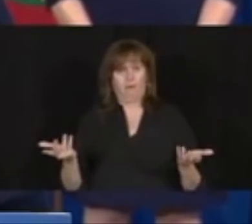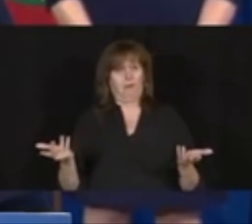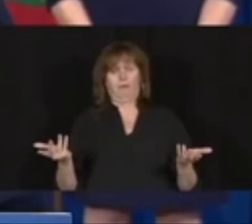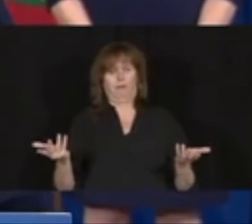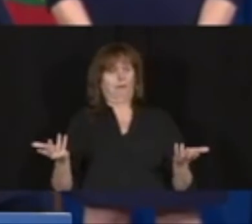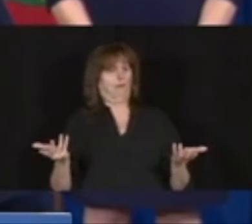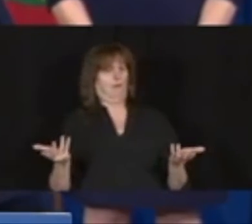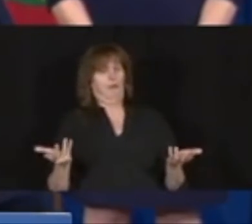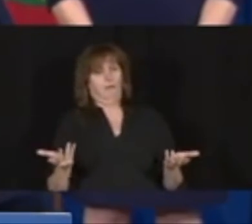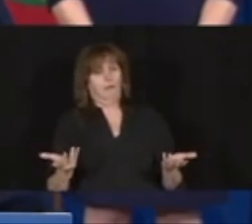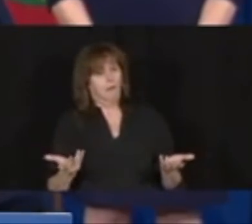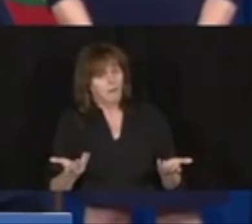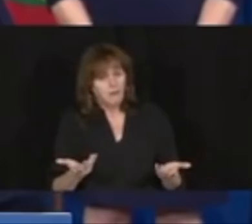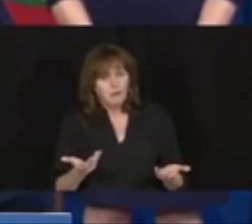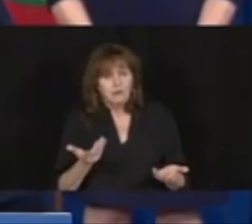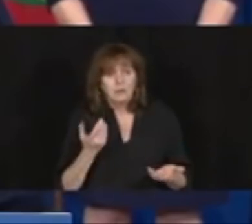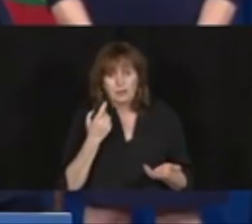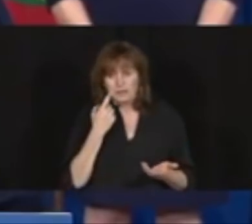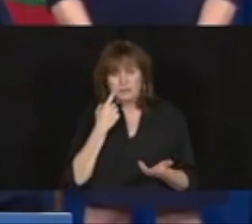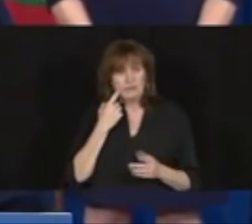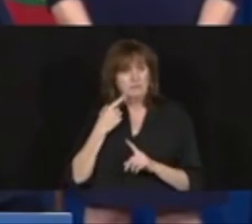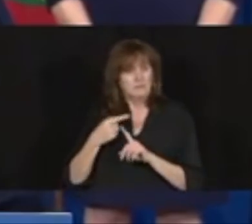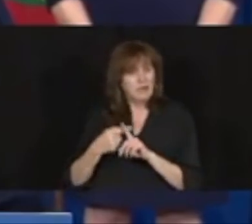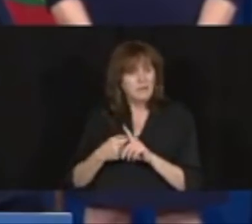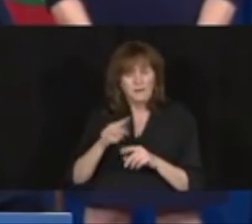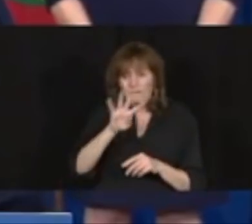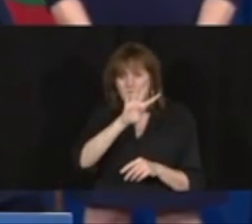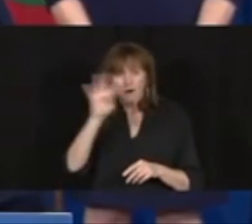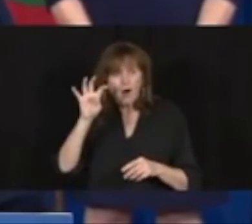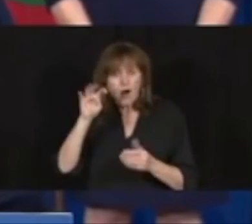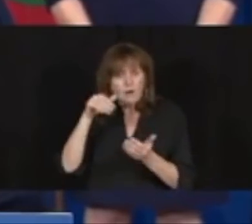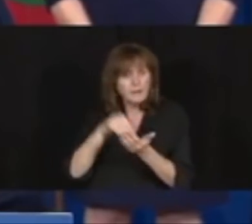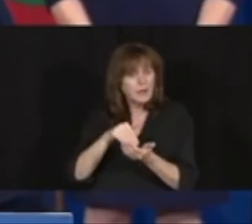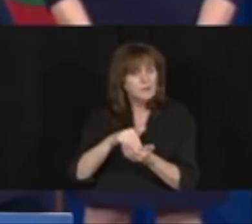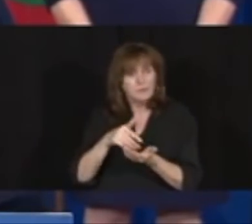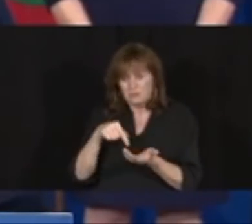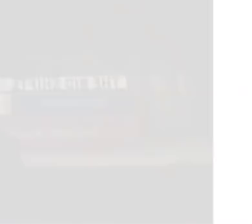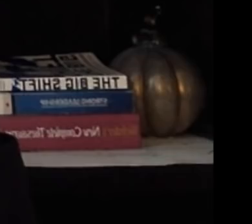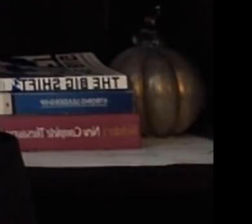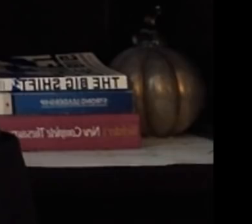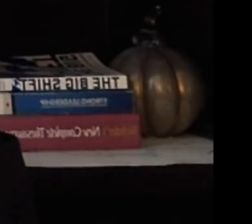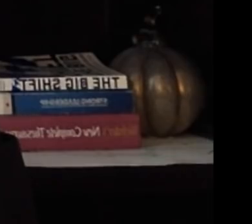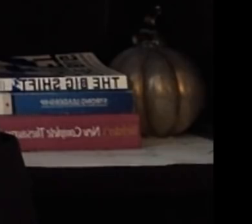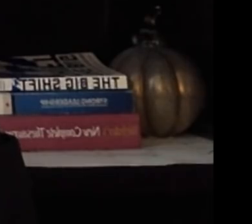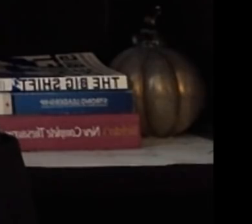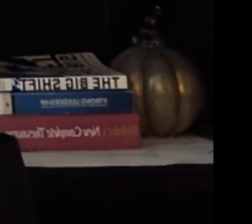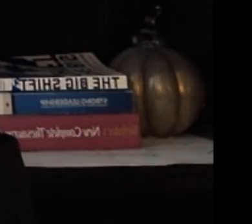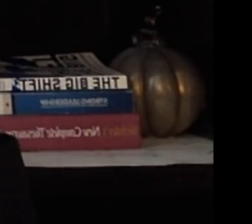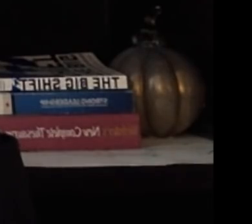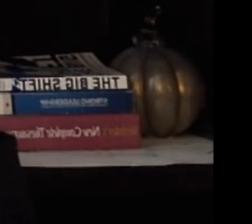least 400,000 jobs last month due to the fallout of this terrible virus. When it